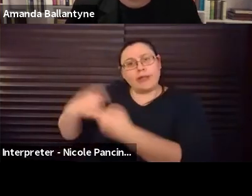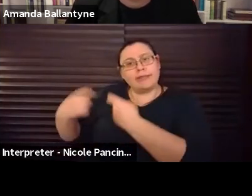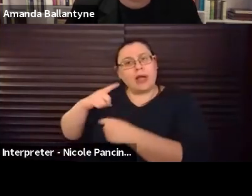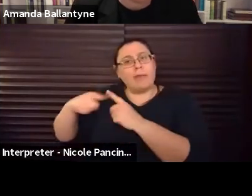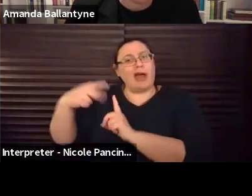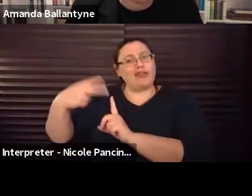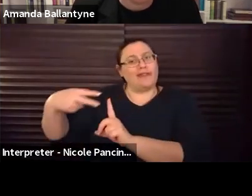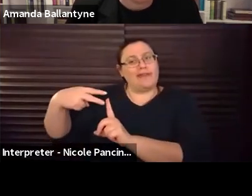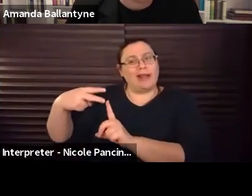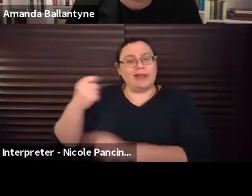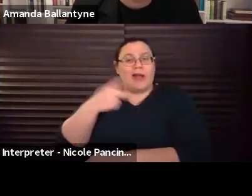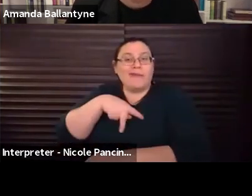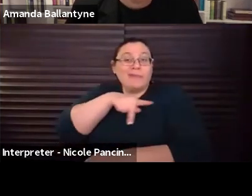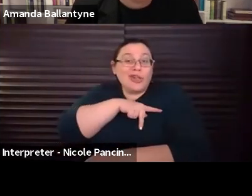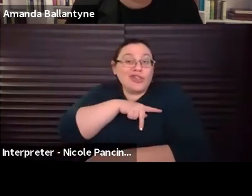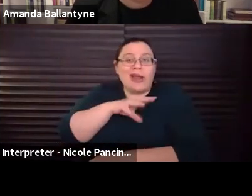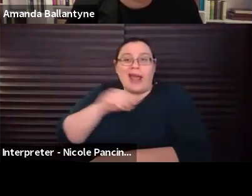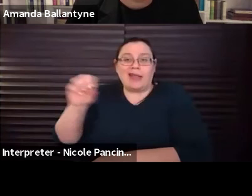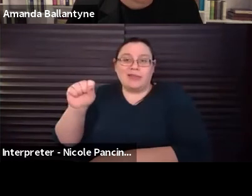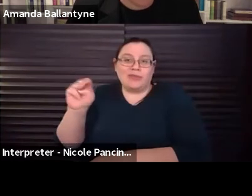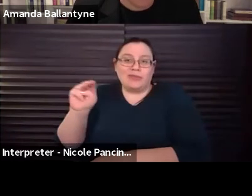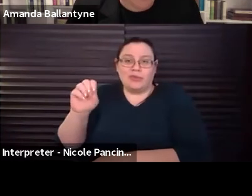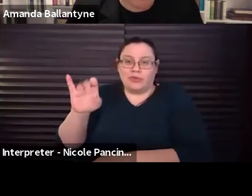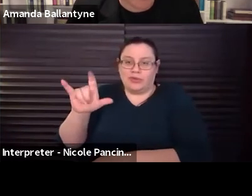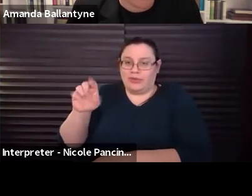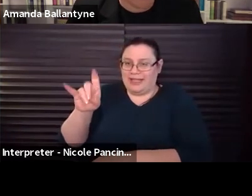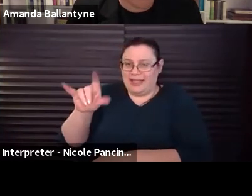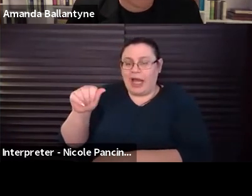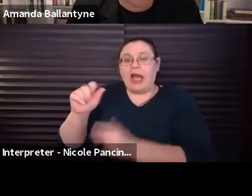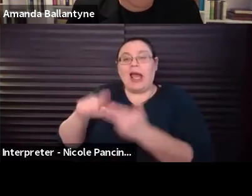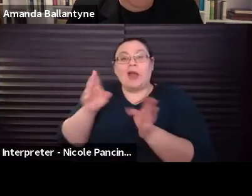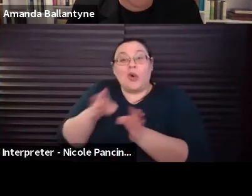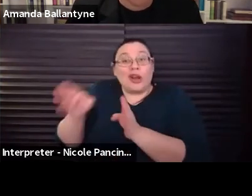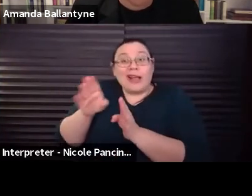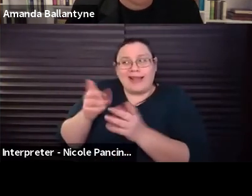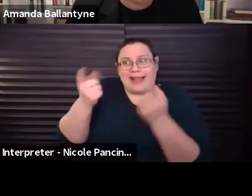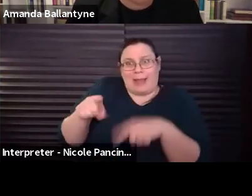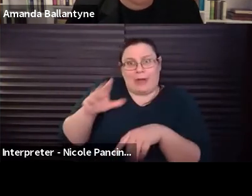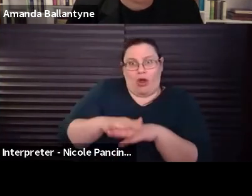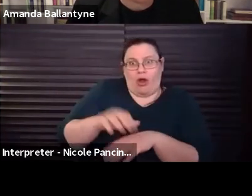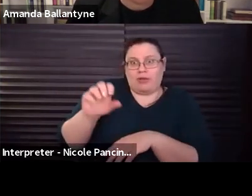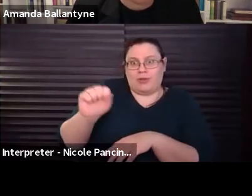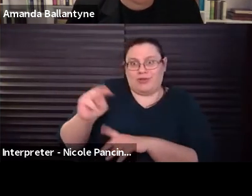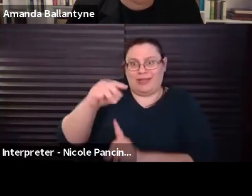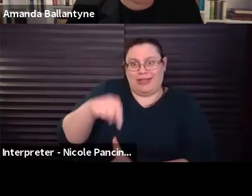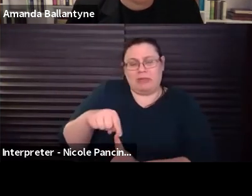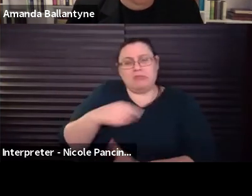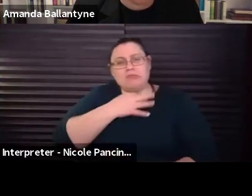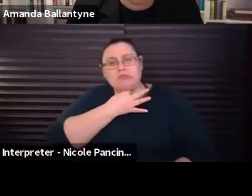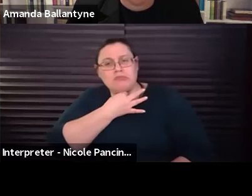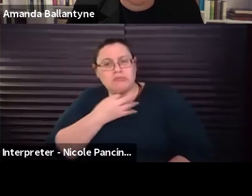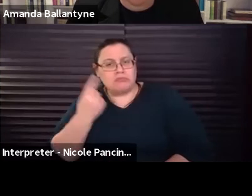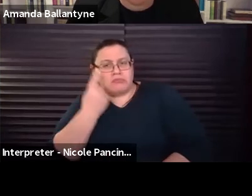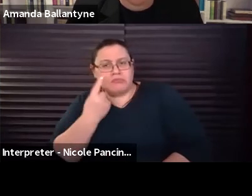surveillance of personal social media and organizing campaigns on social media. And I'm just wondering, kind of,